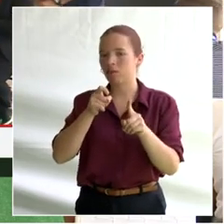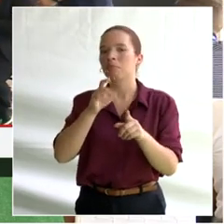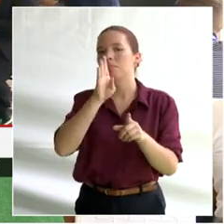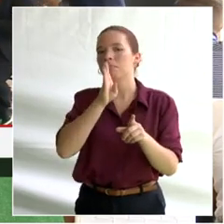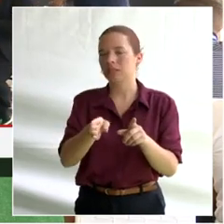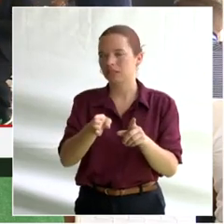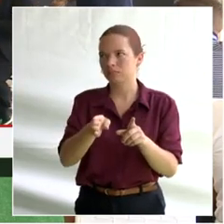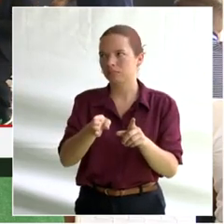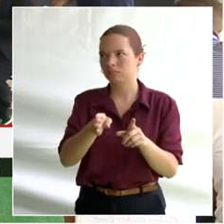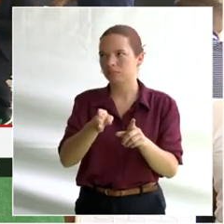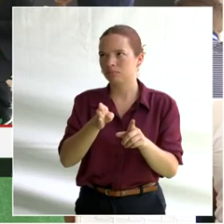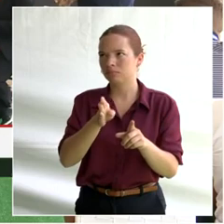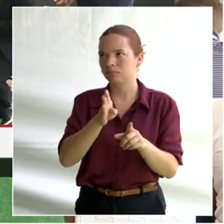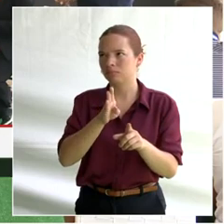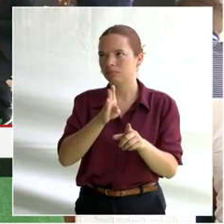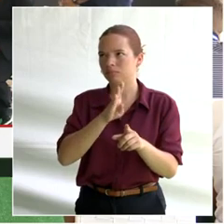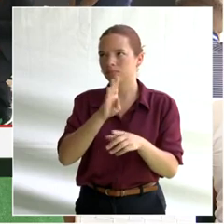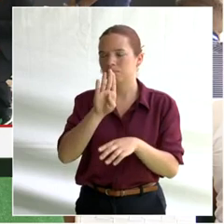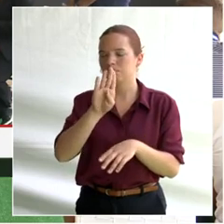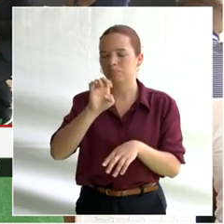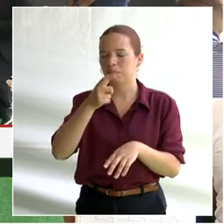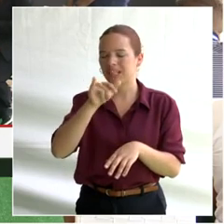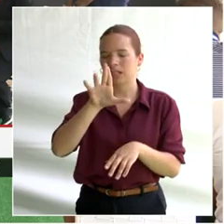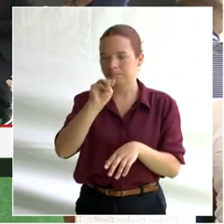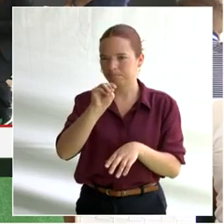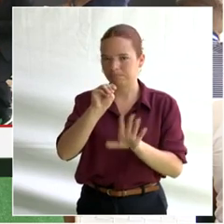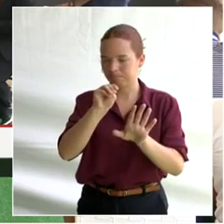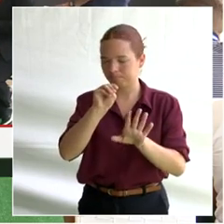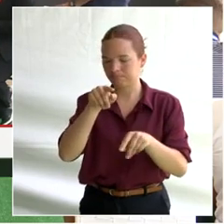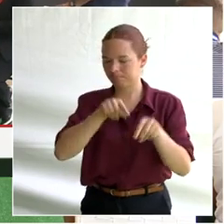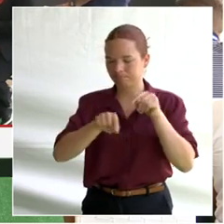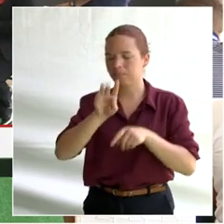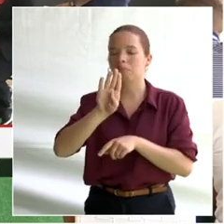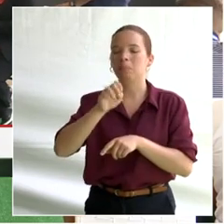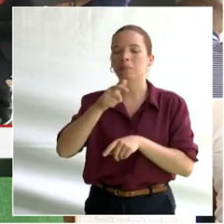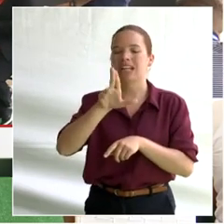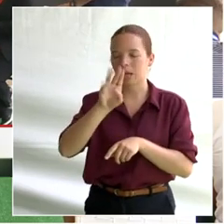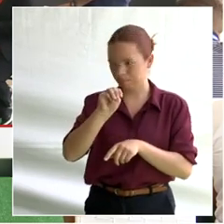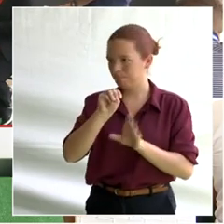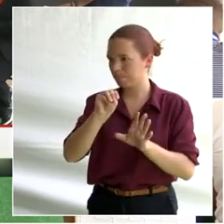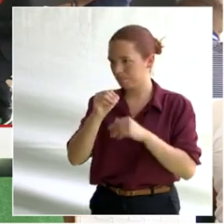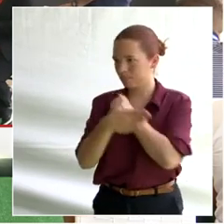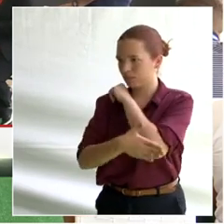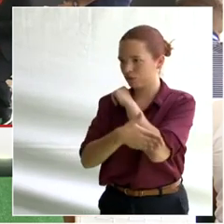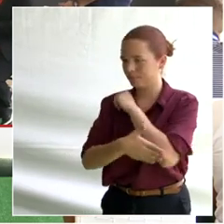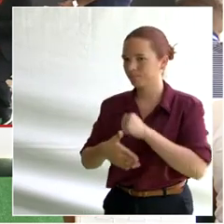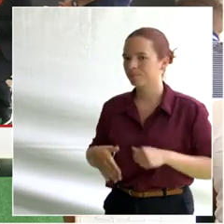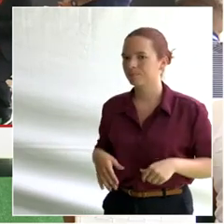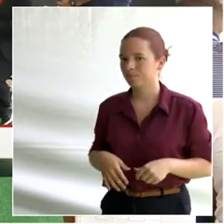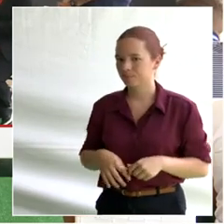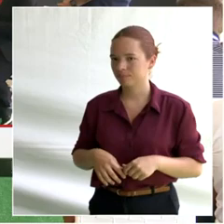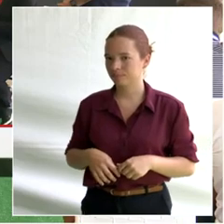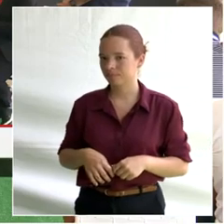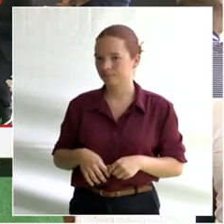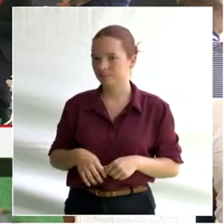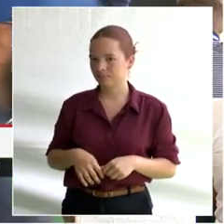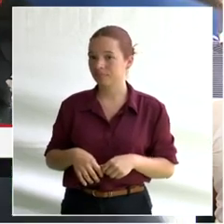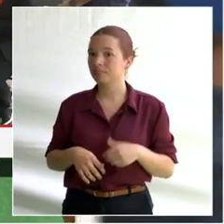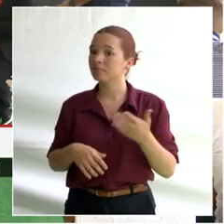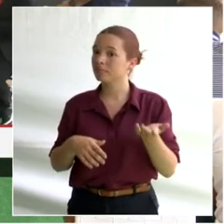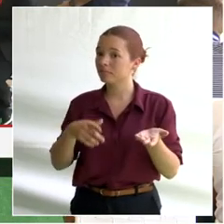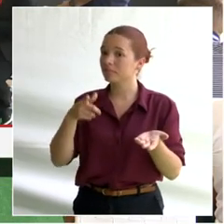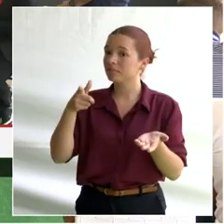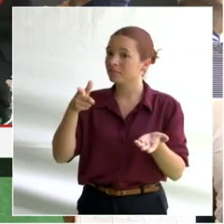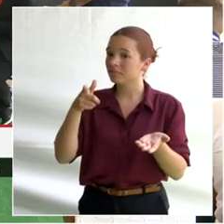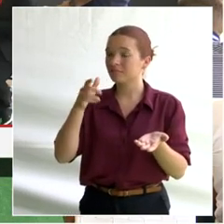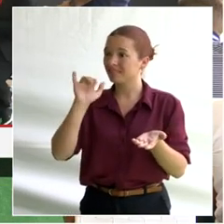YouTube. The first quarter, the first part of the draw is looking like it could be fourth round of a Grand Slam already, or even a final in a